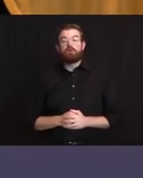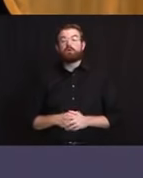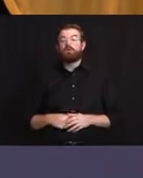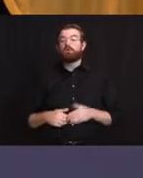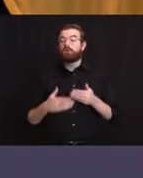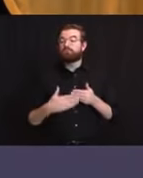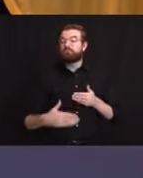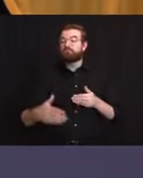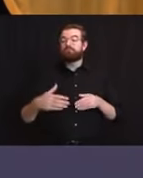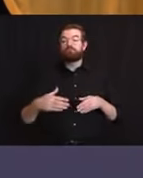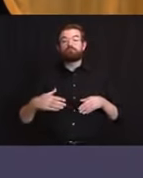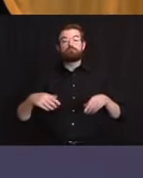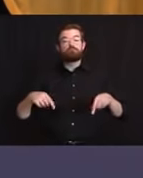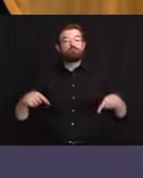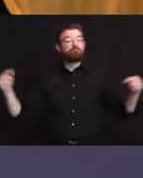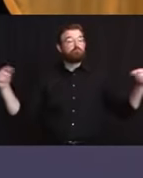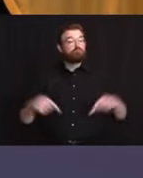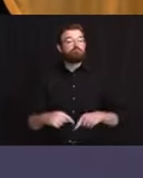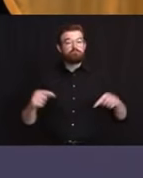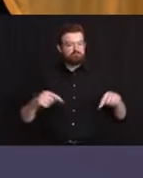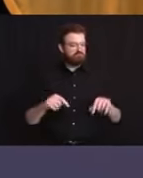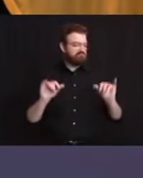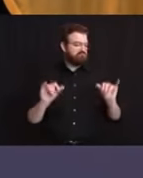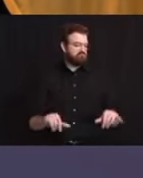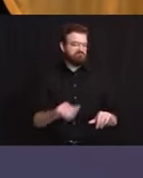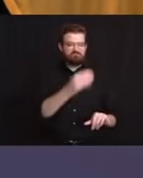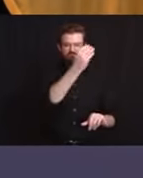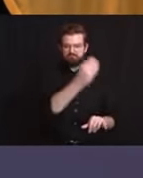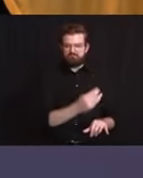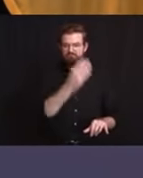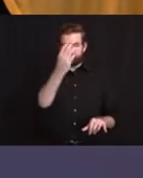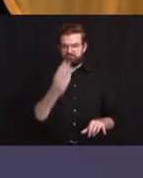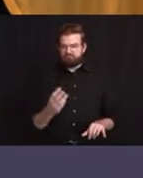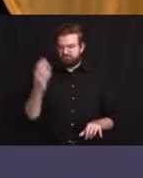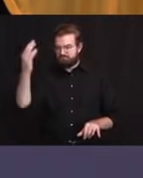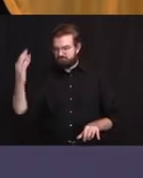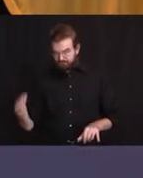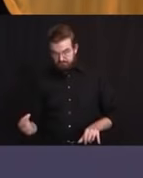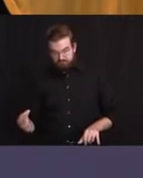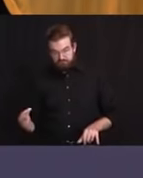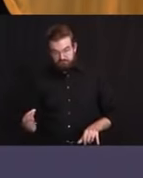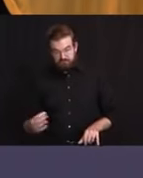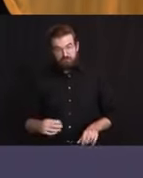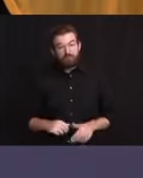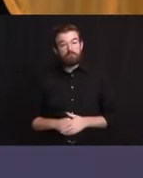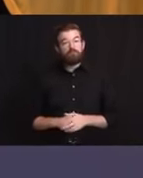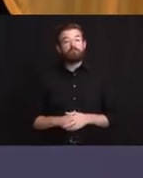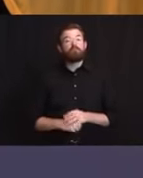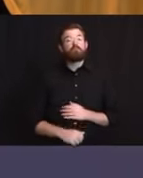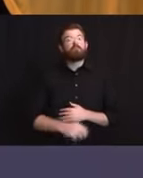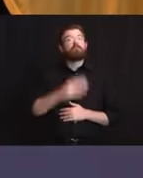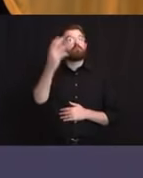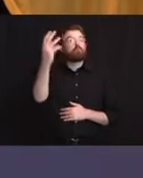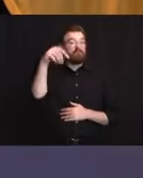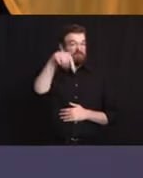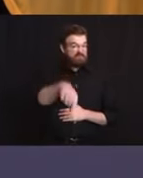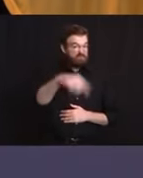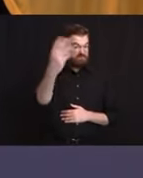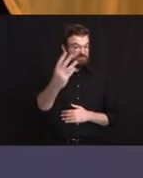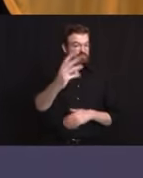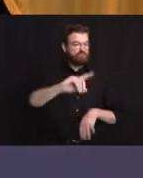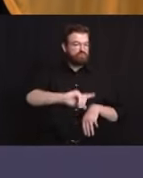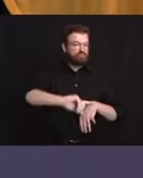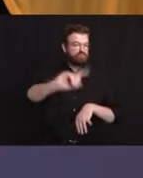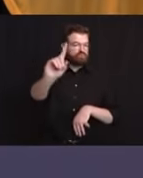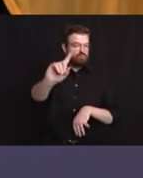So therefore, we'll be back, Mahan, here at 1 o'clock, I think, on Wednesday. And again, we'll be with you virtually tomorrow.